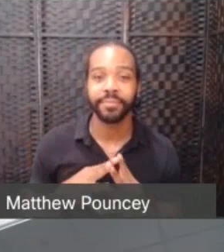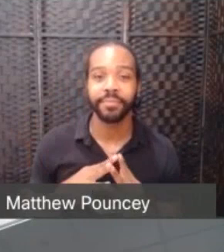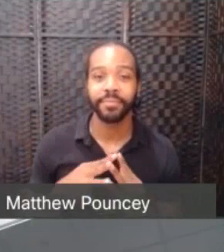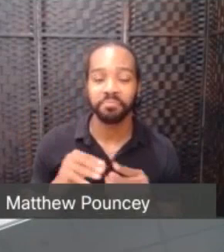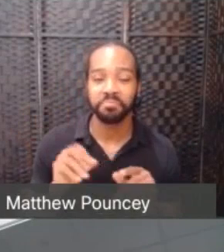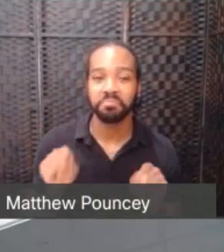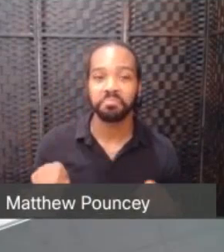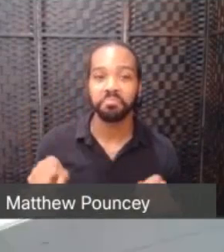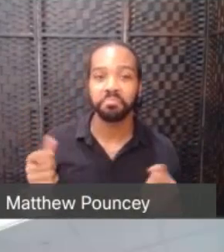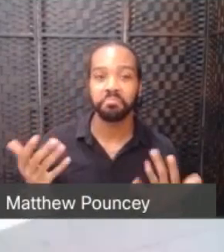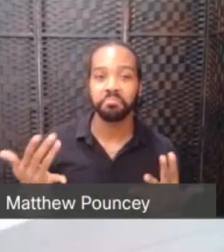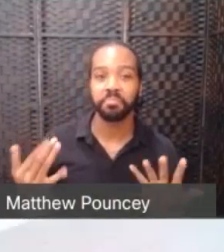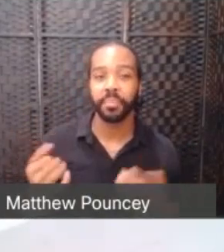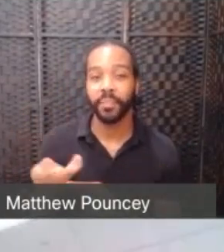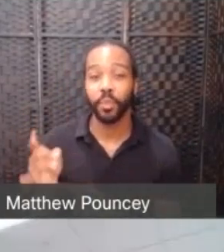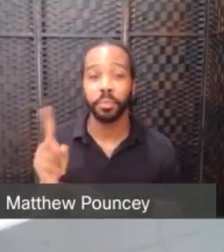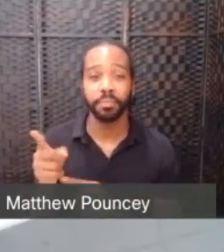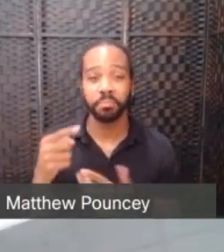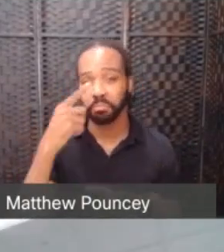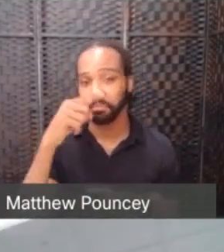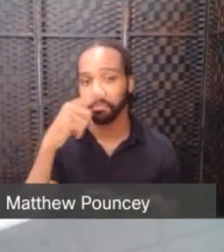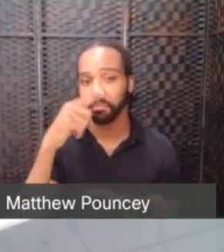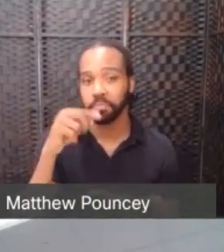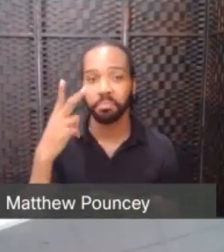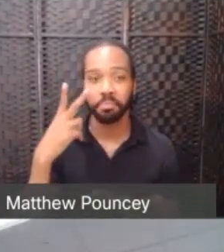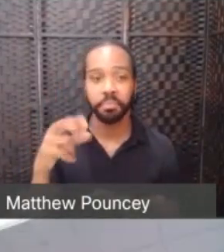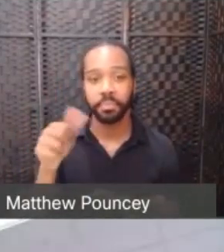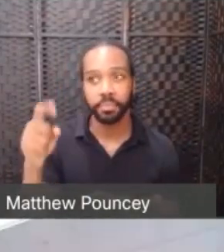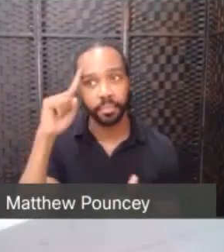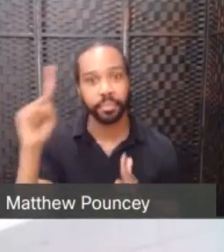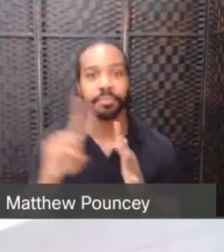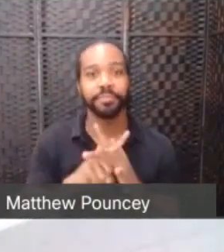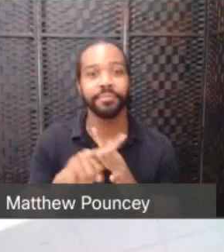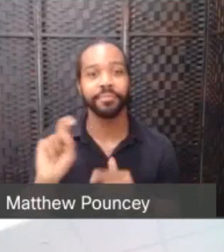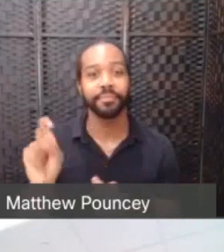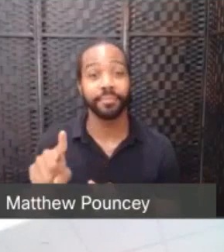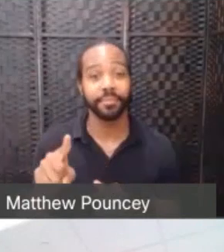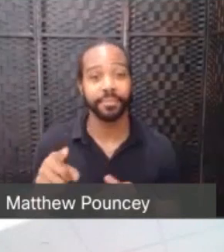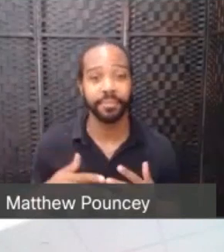wait these few minutes out to see if anyone has any additional questions.